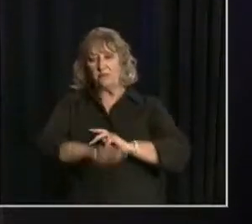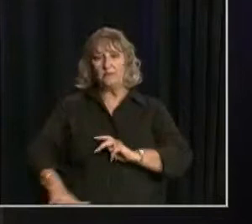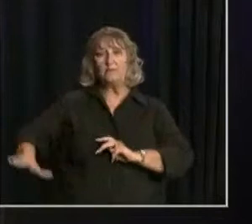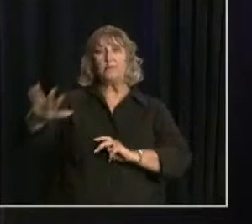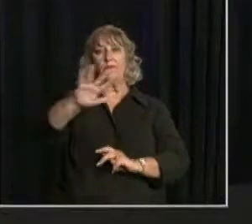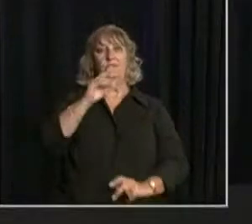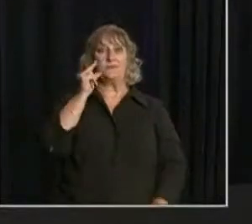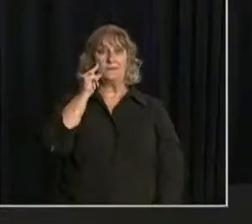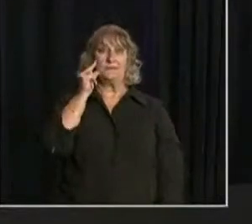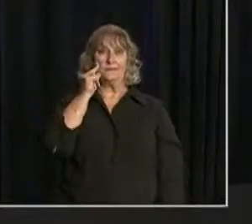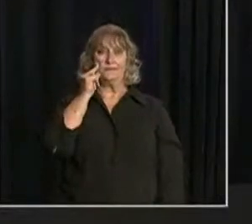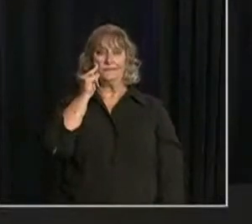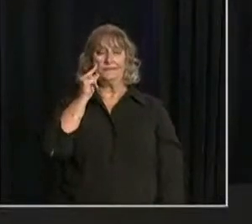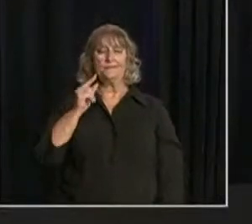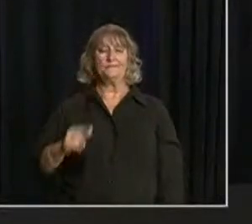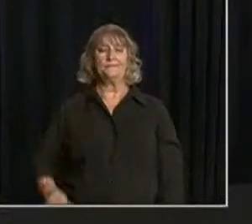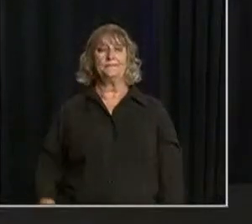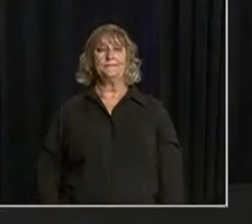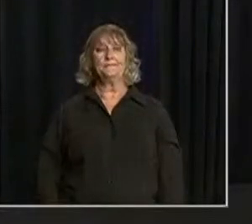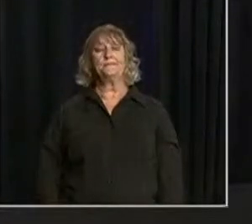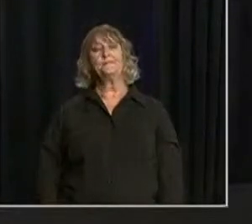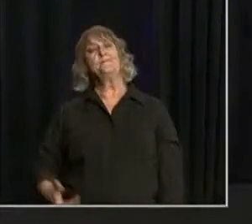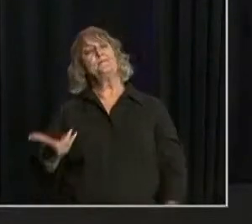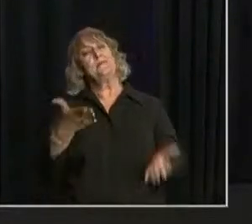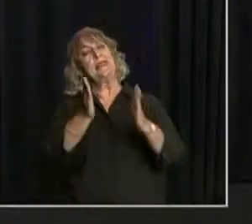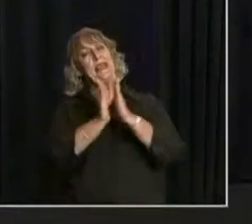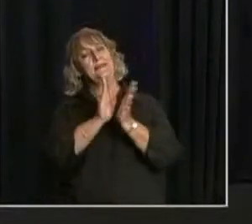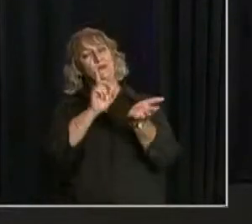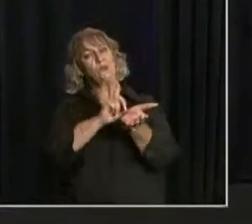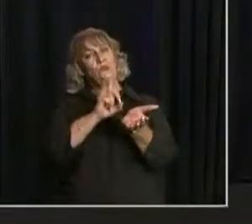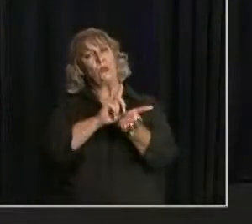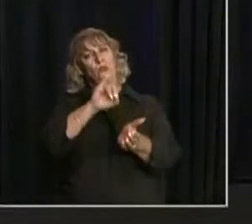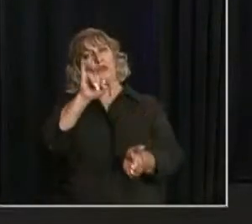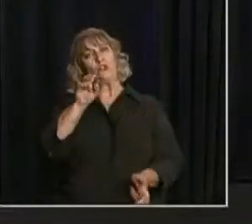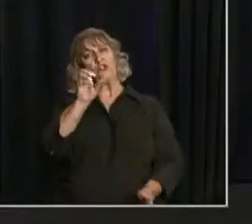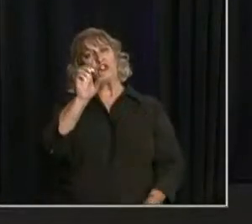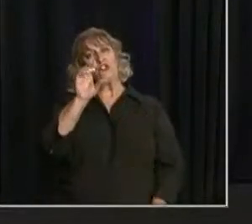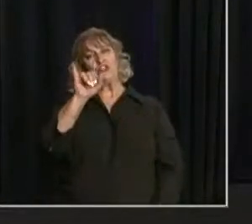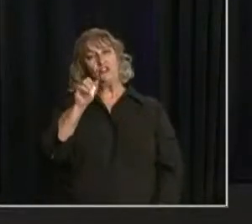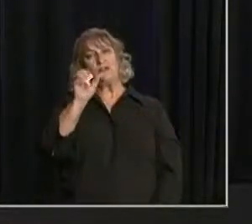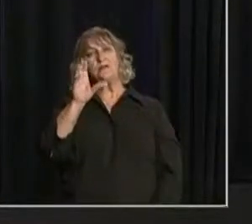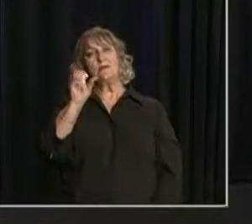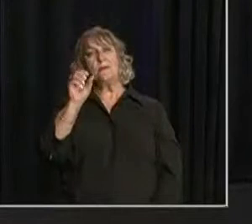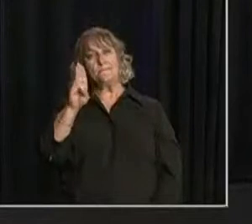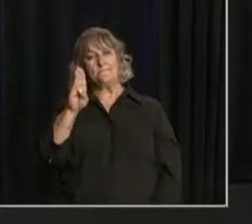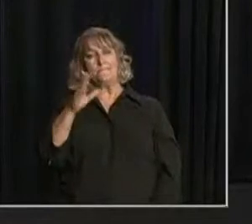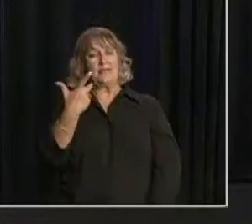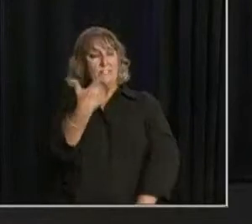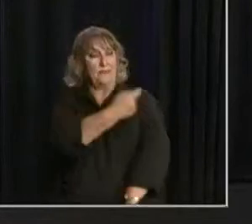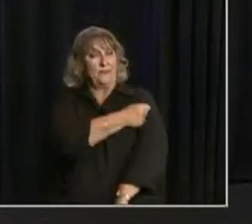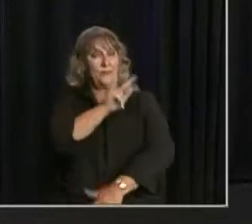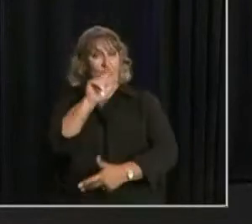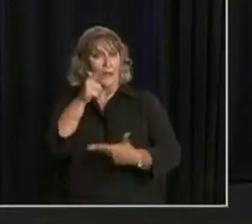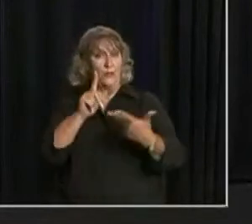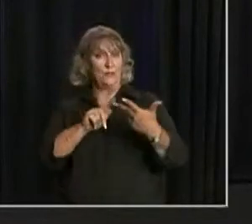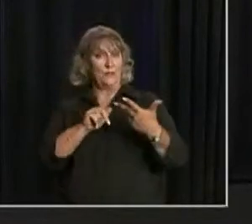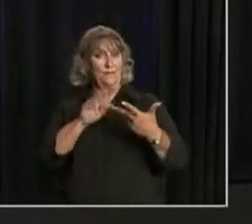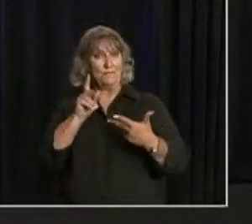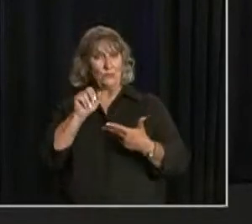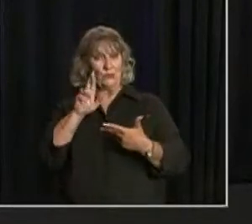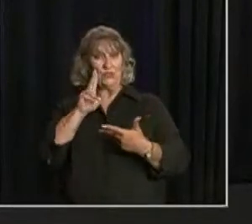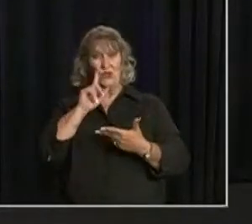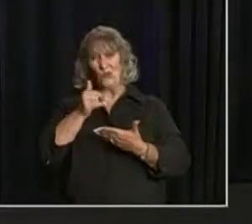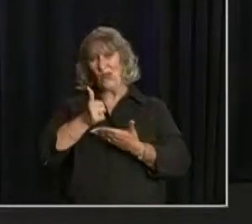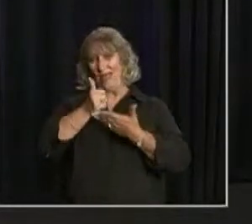county. Dr. Jacob, do you believe that the booster shots that people are receiving will help prevent